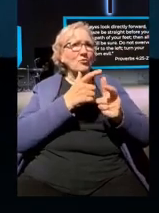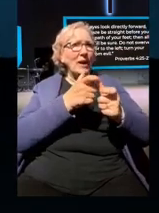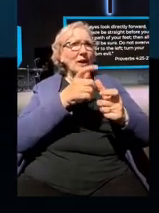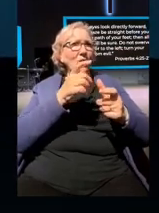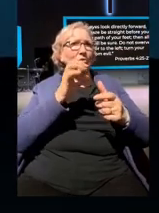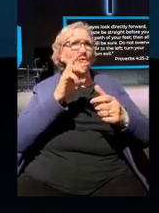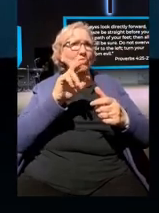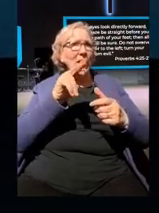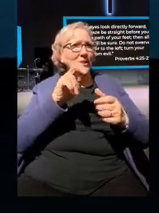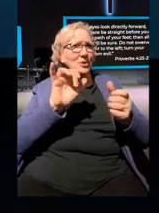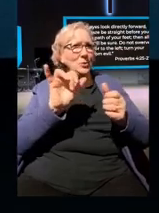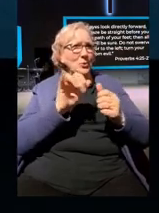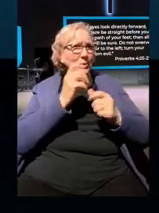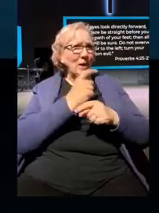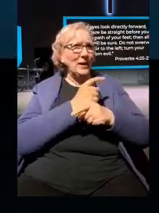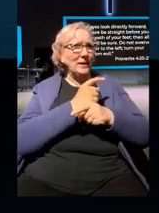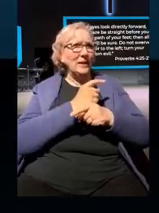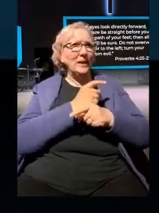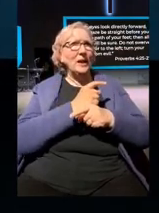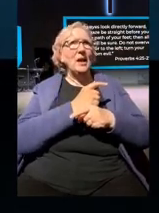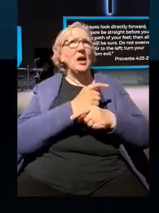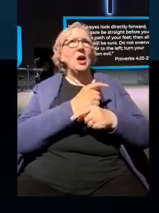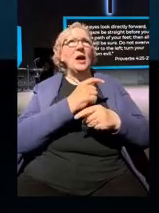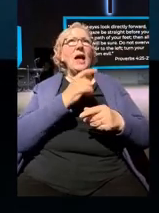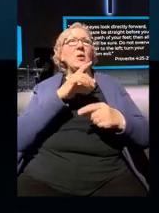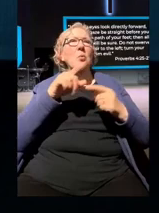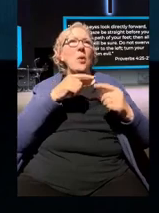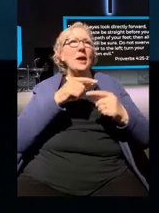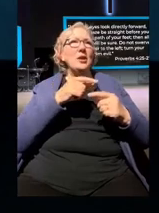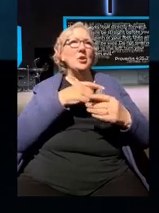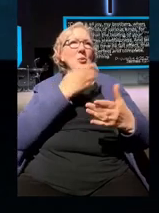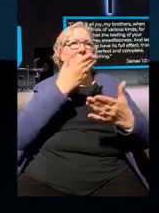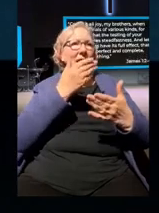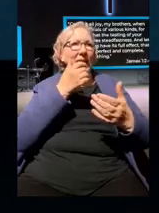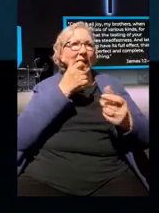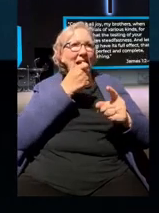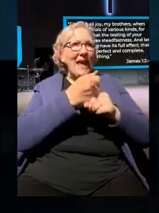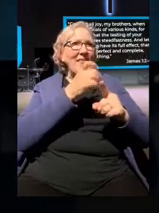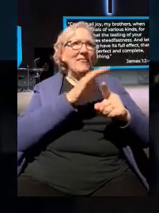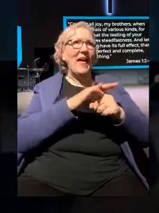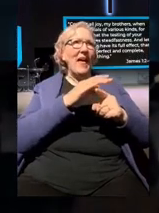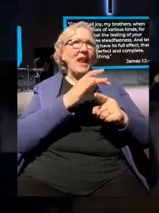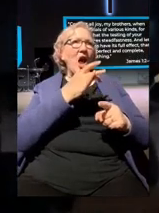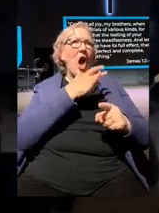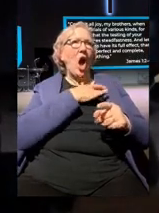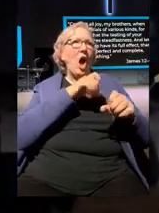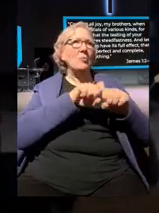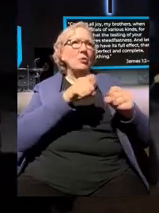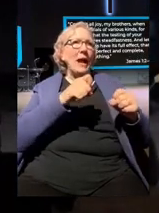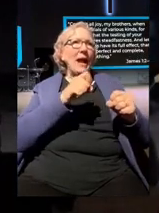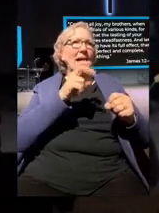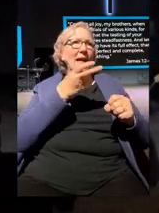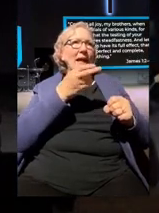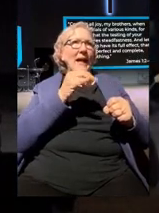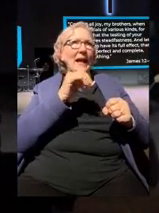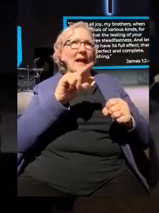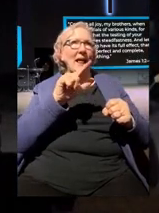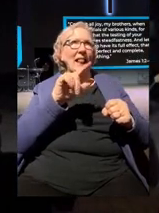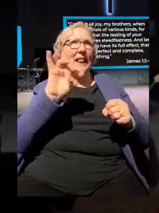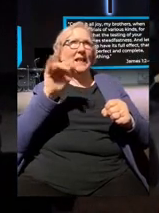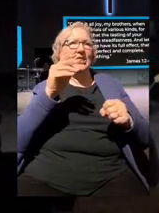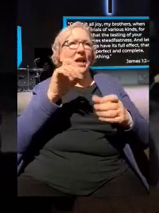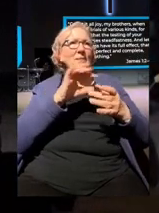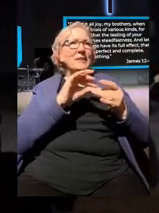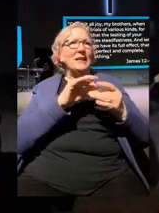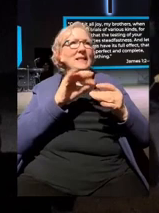that spiritual heartbreak hill, James says, count it all joy, my brothers, when you meet trials